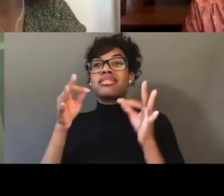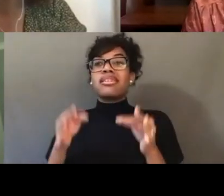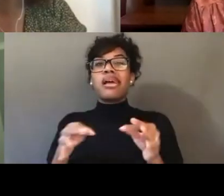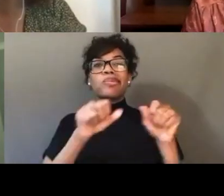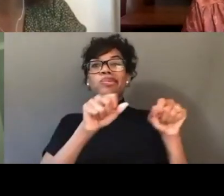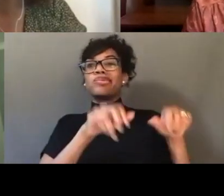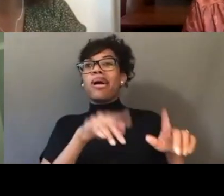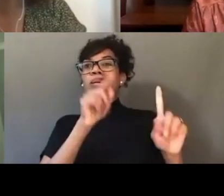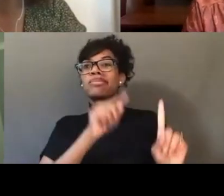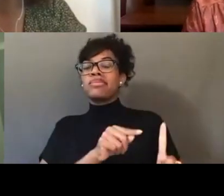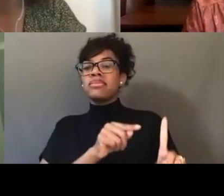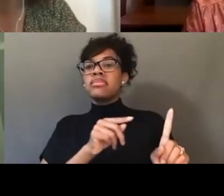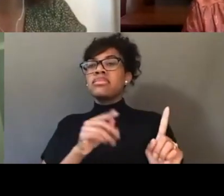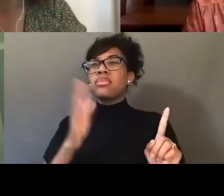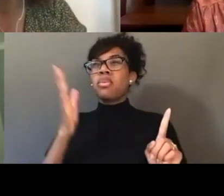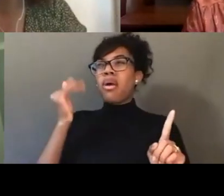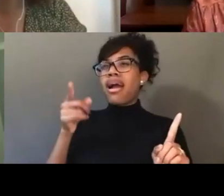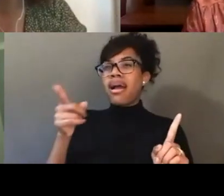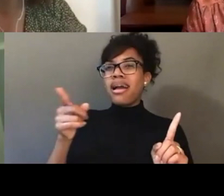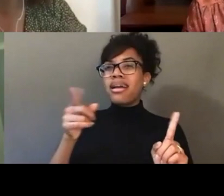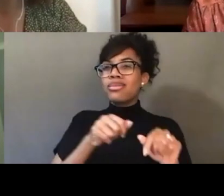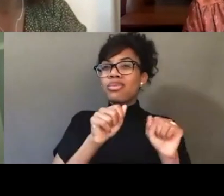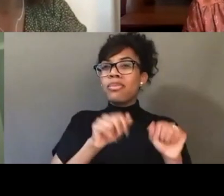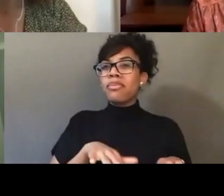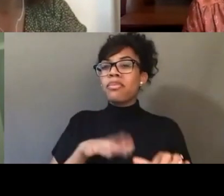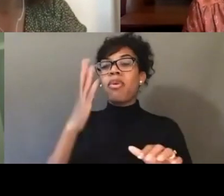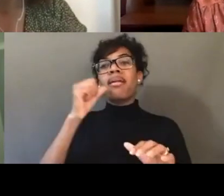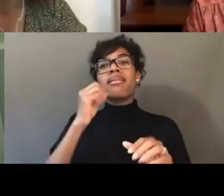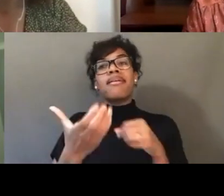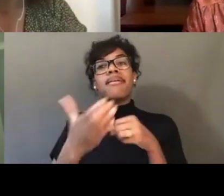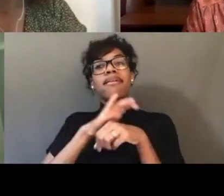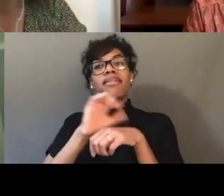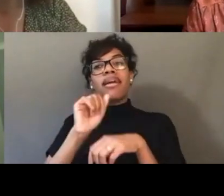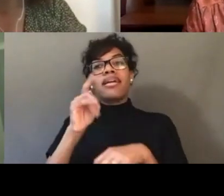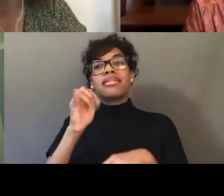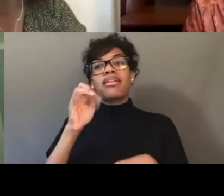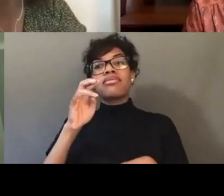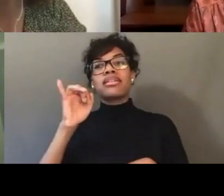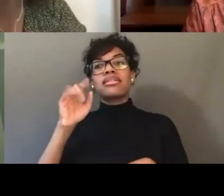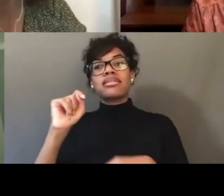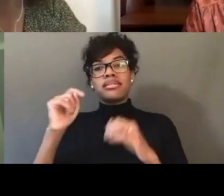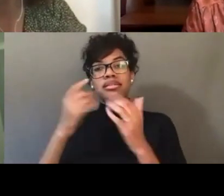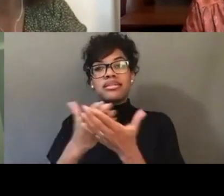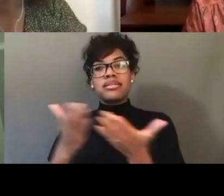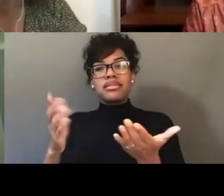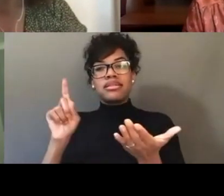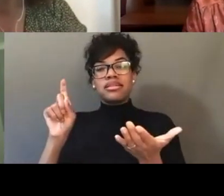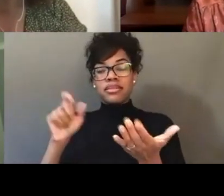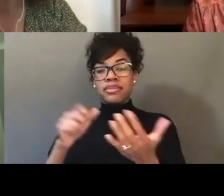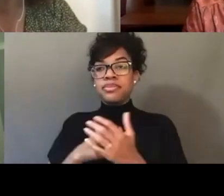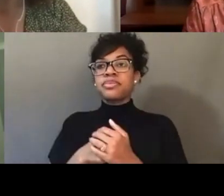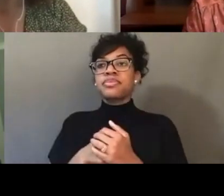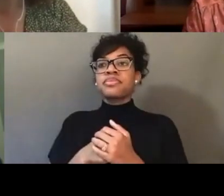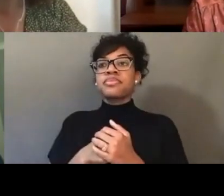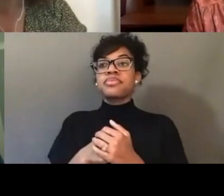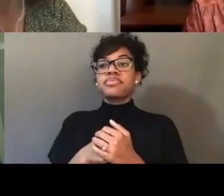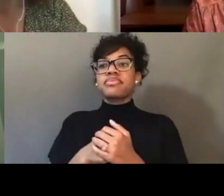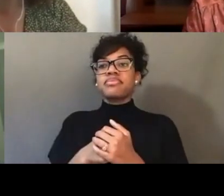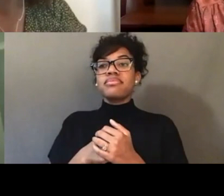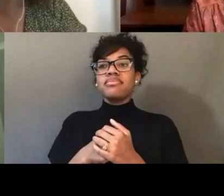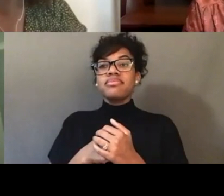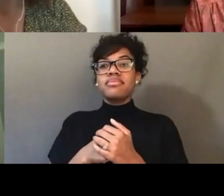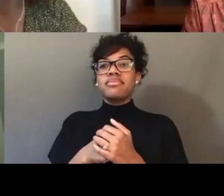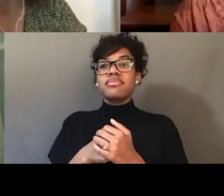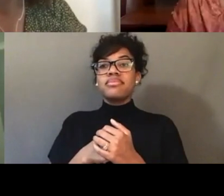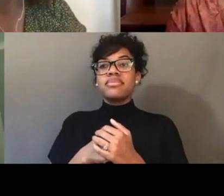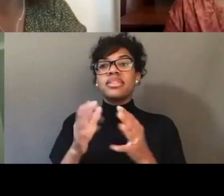way to hit our standards. And so as important as it is to be able to defend what we do,